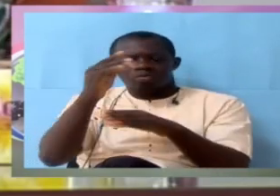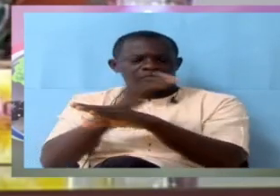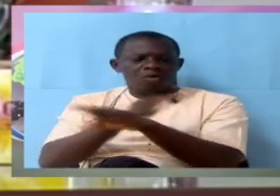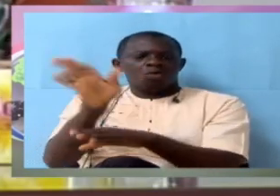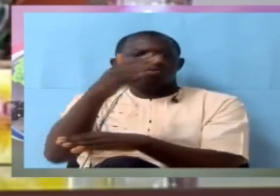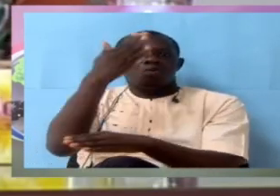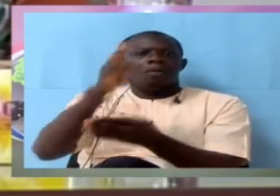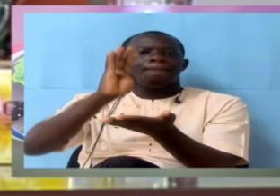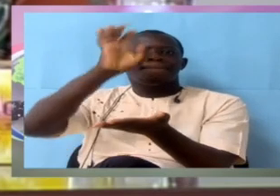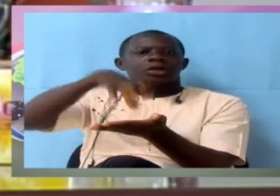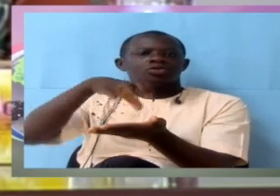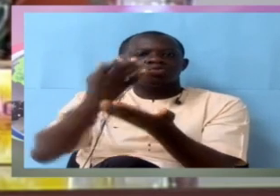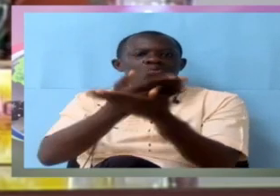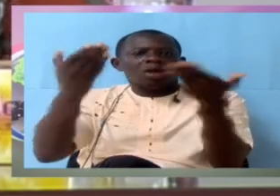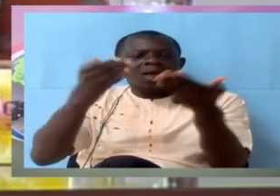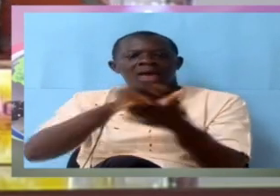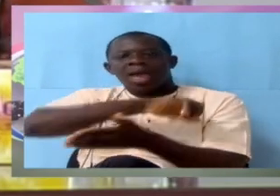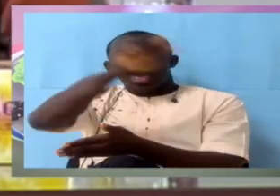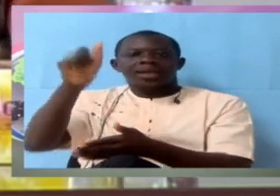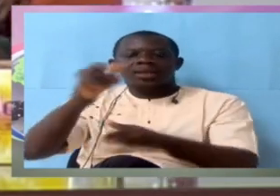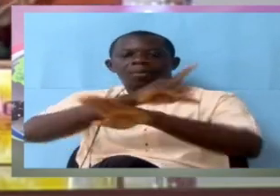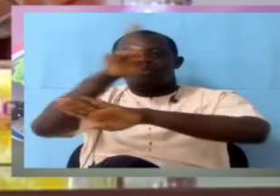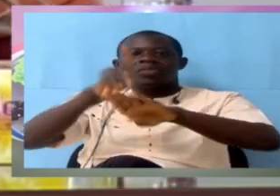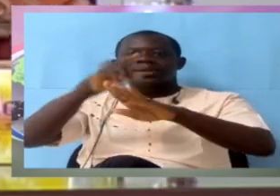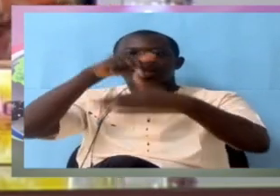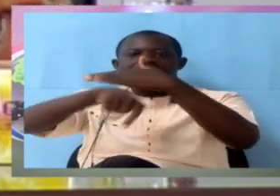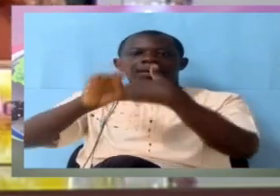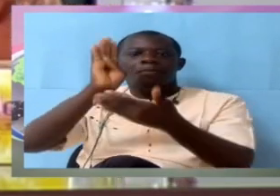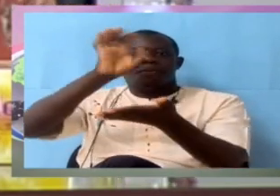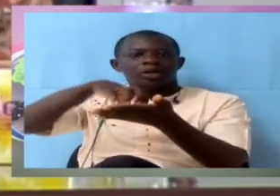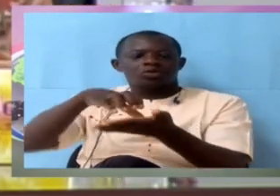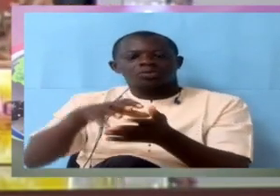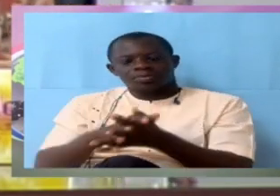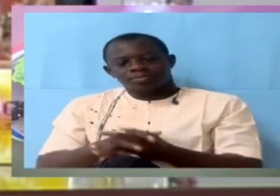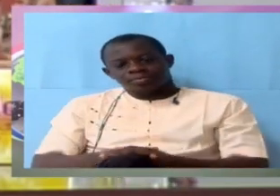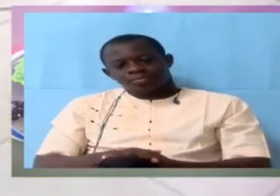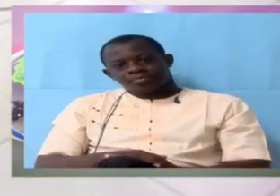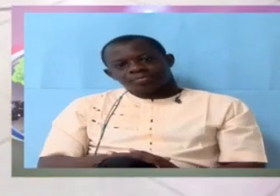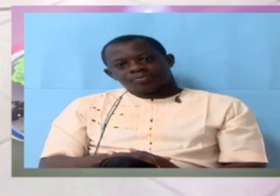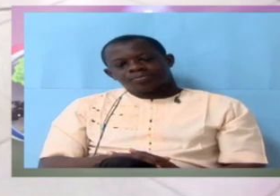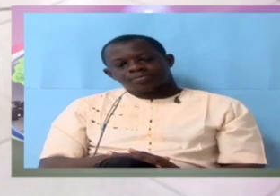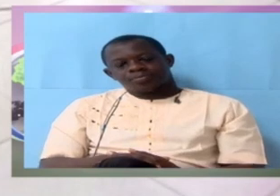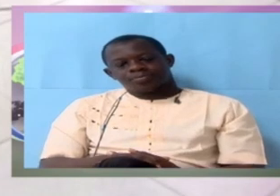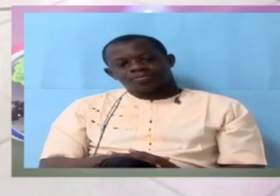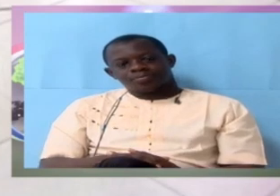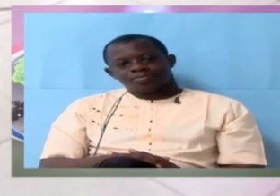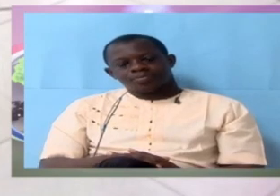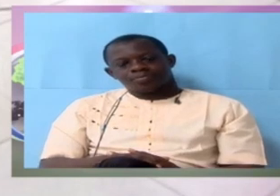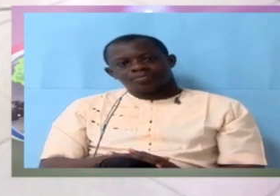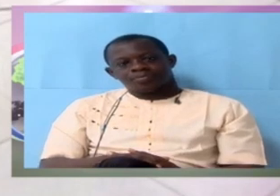in Banjul you were being transported yes. to? Sina yung faisa fono nye muna ya sabu ikal samba Banjul anung Banjul minto ikal samba